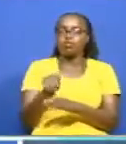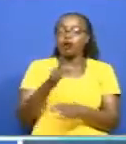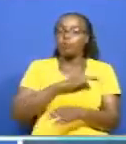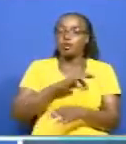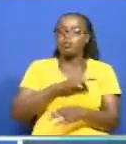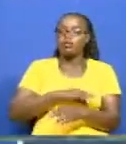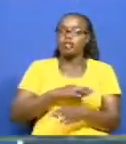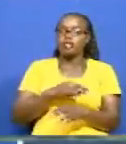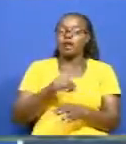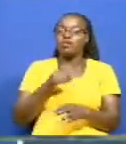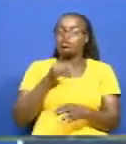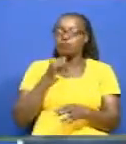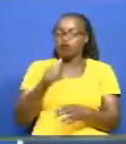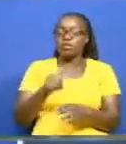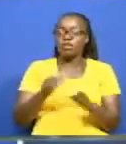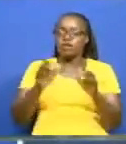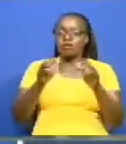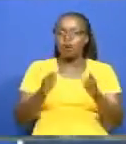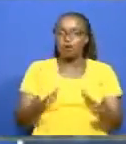the farmer.